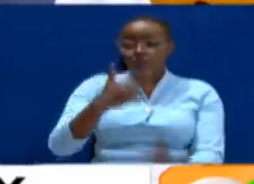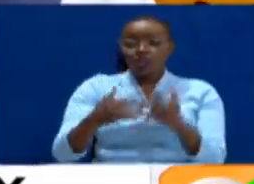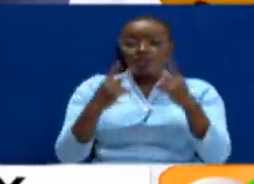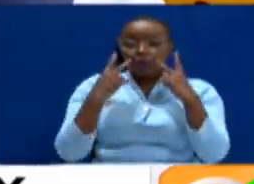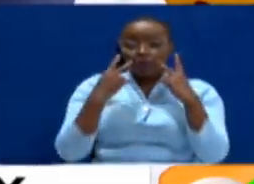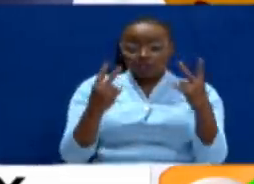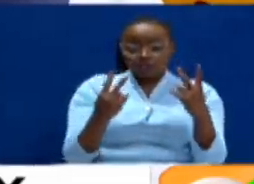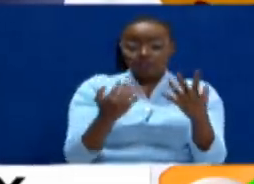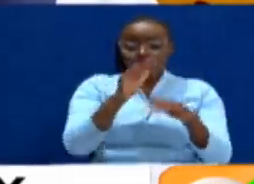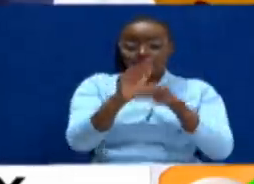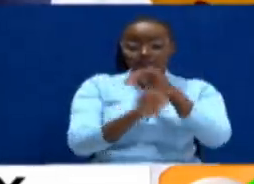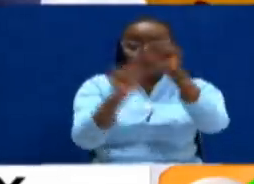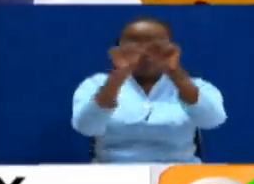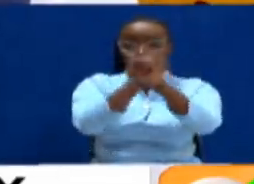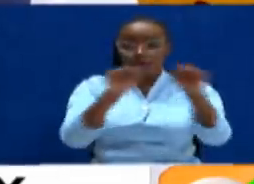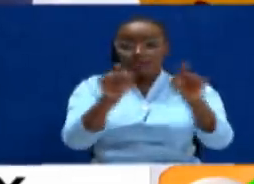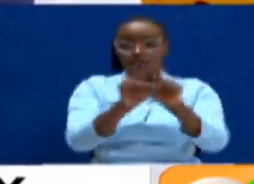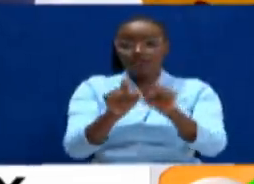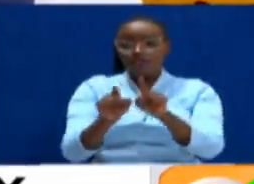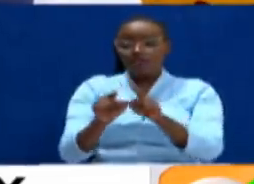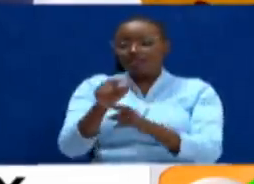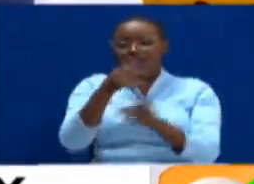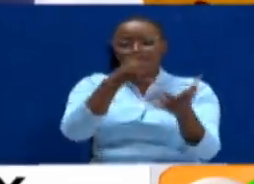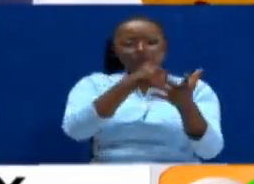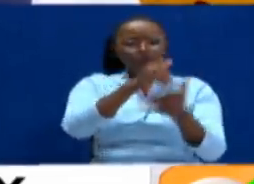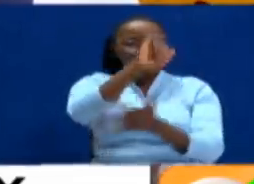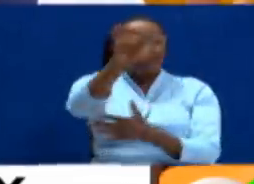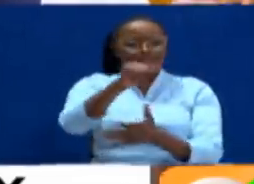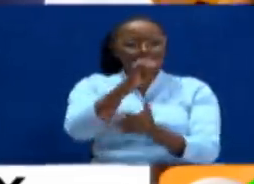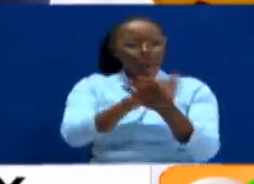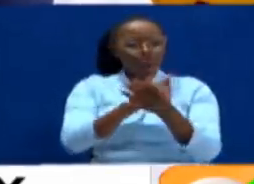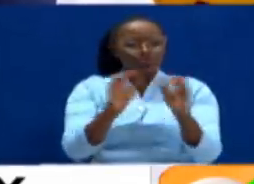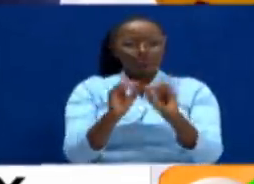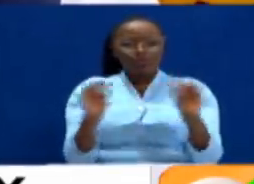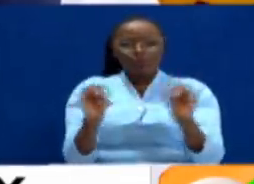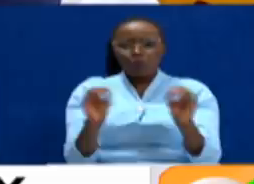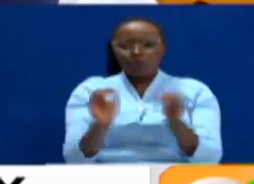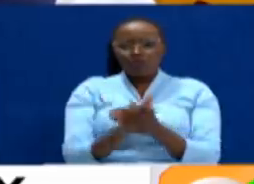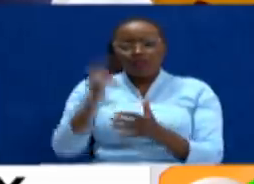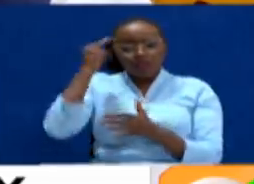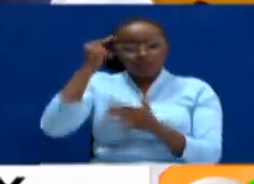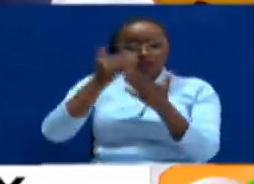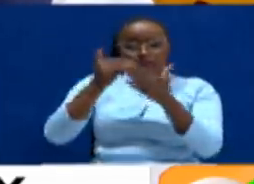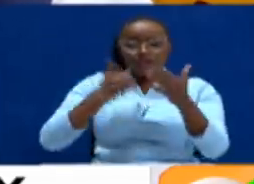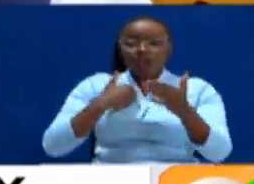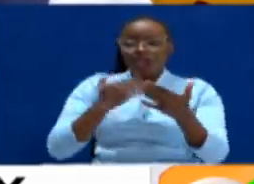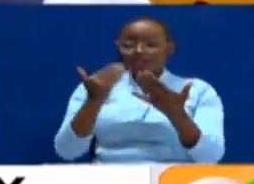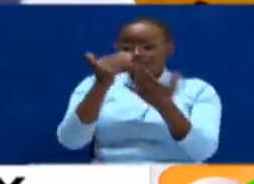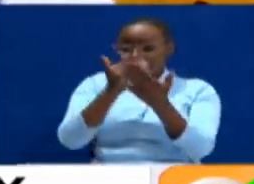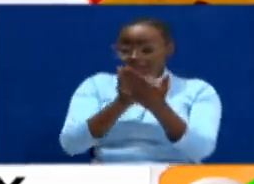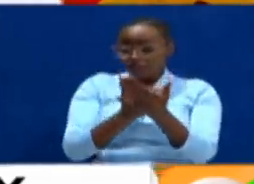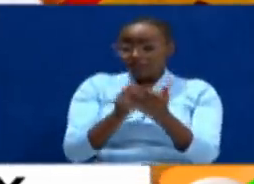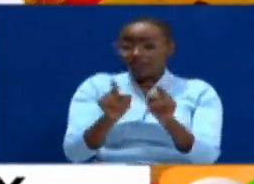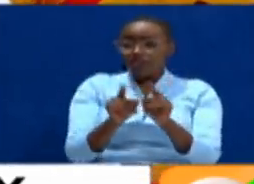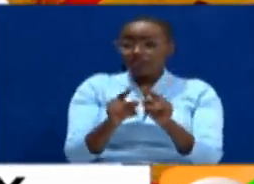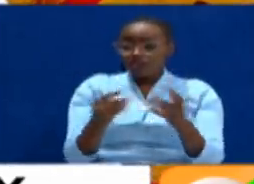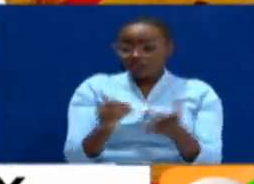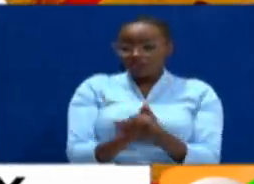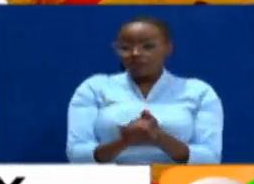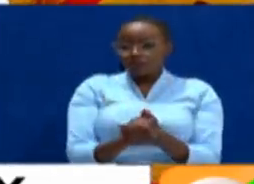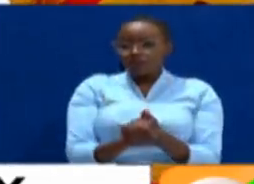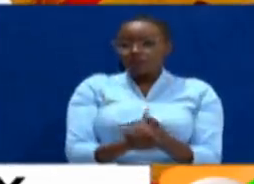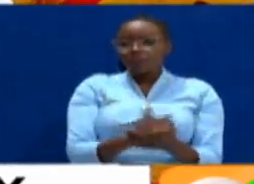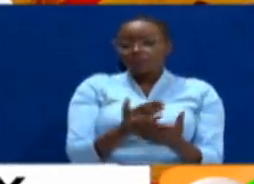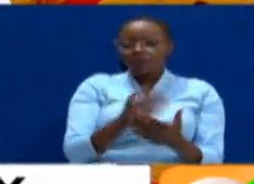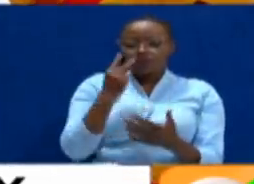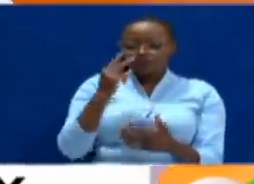DP is also basically out of Jubilee. And I think there's been a statement today with the colors. And